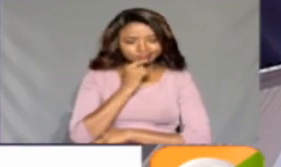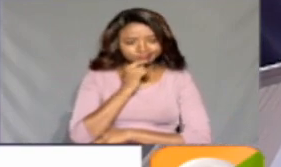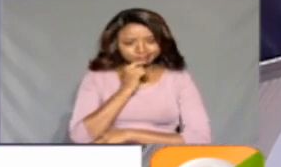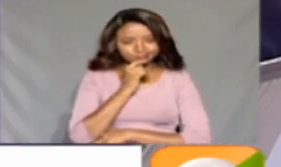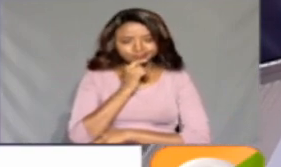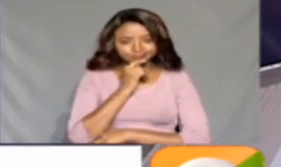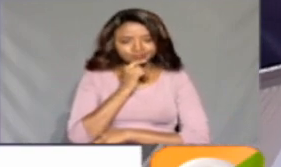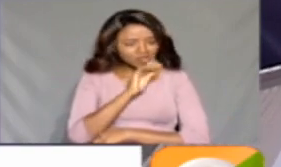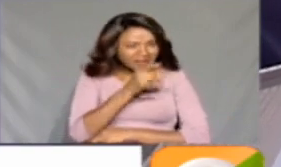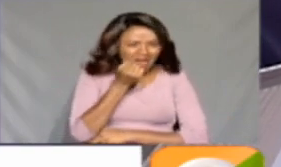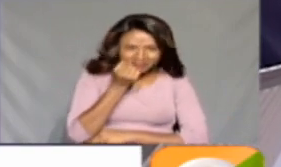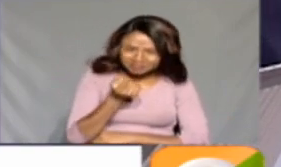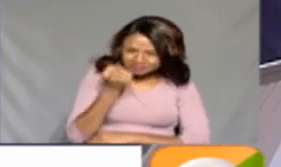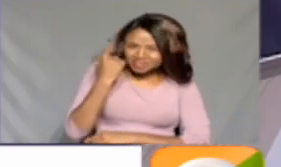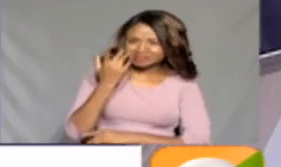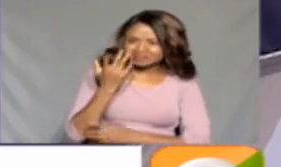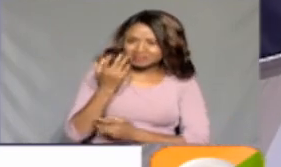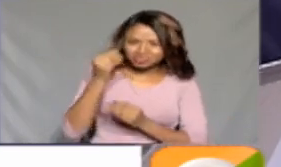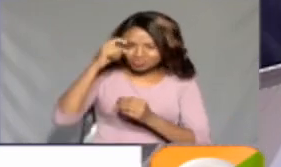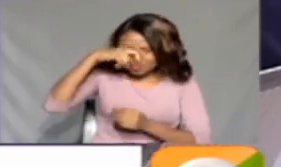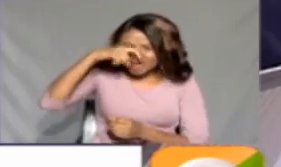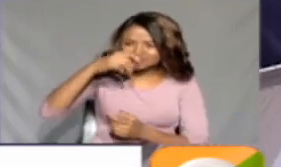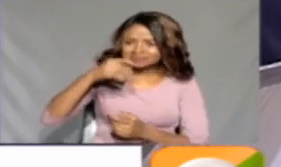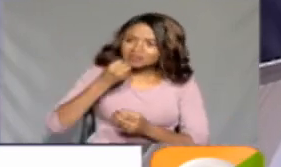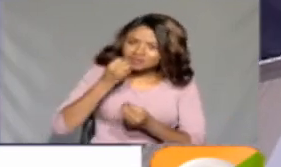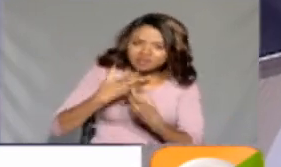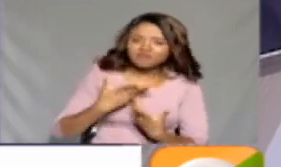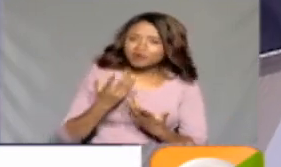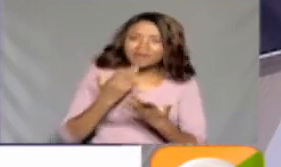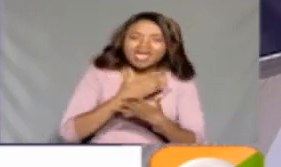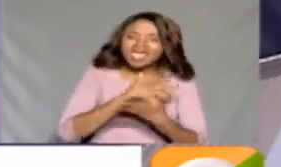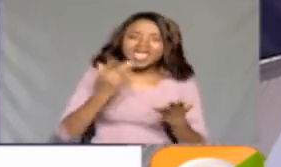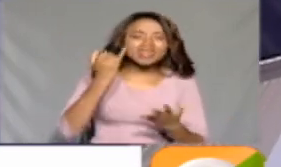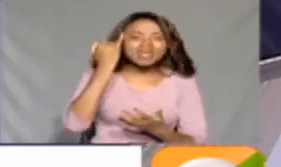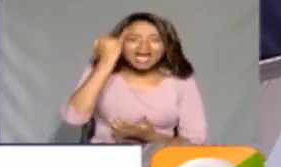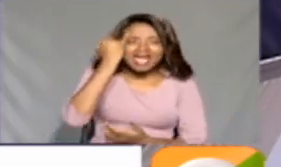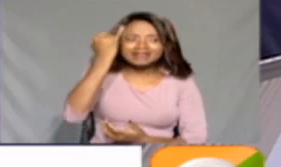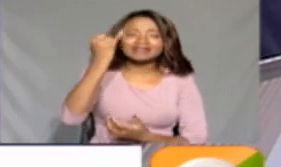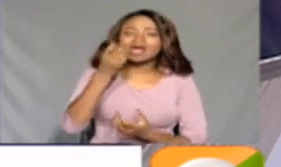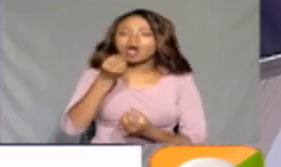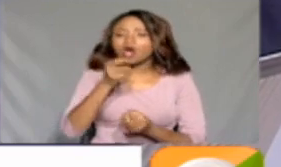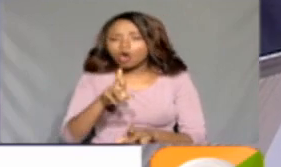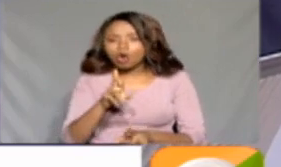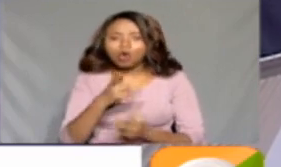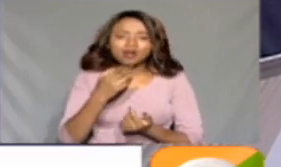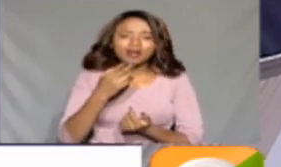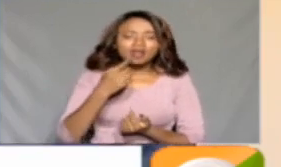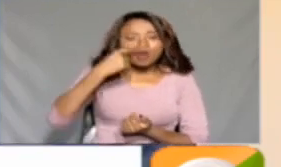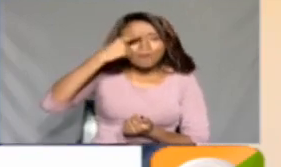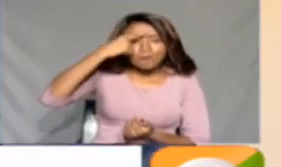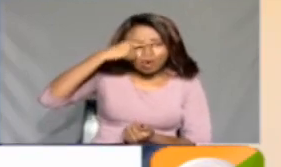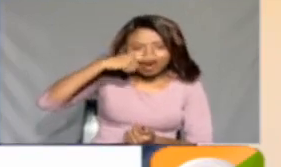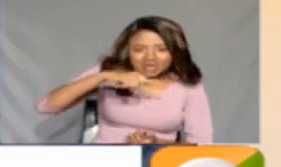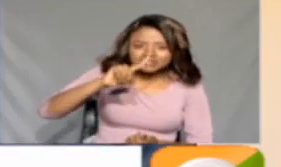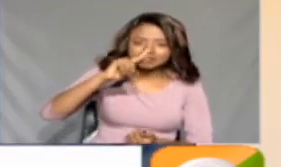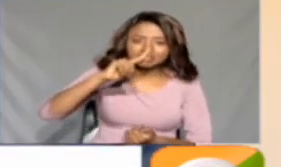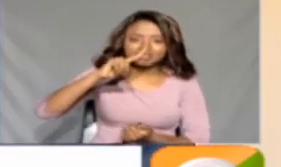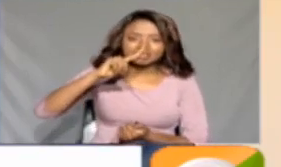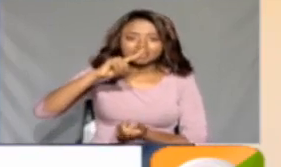You are an enlightened Kenyan. Can you one give me one ideological, that, you know, position? Ideological between, position okay, or ideological or